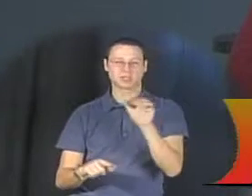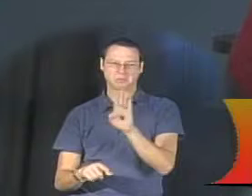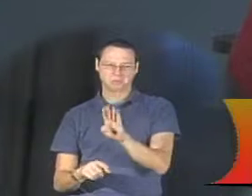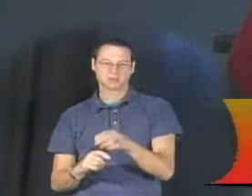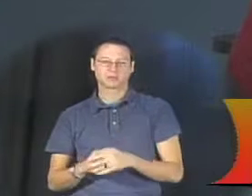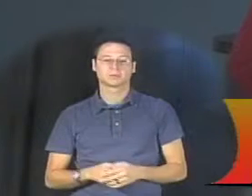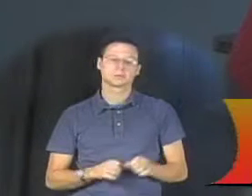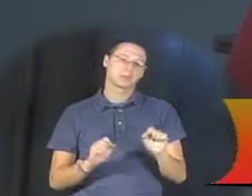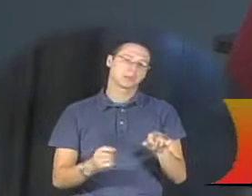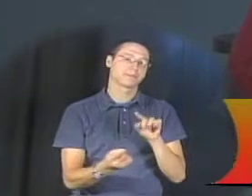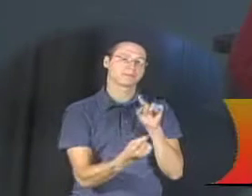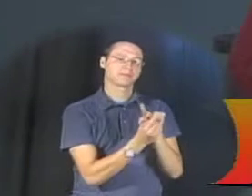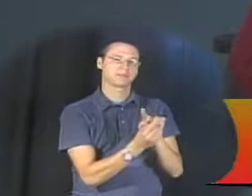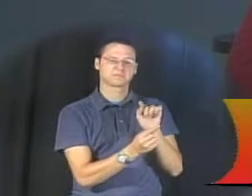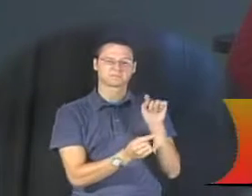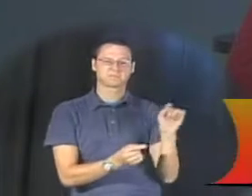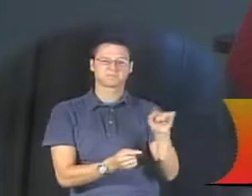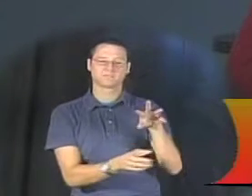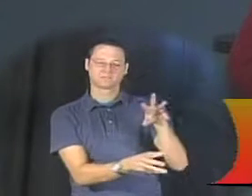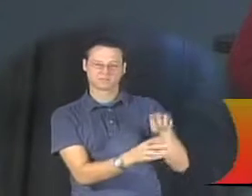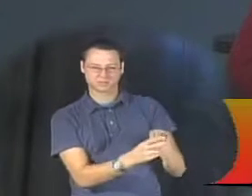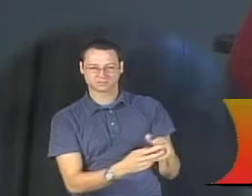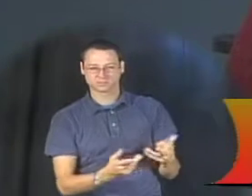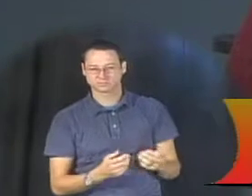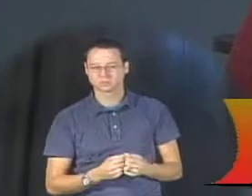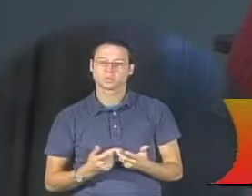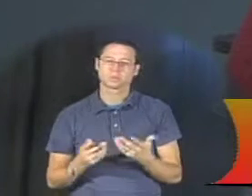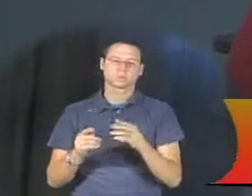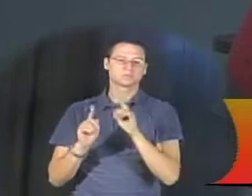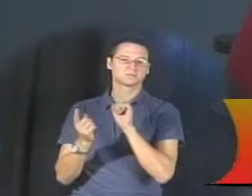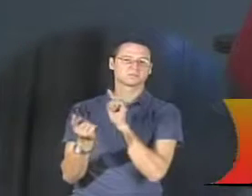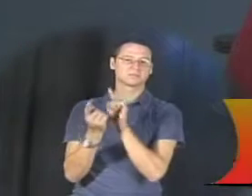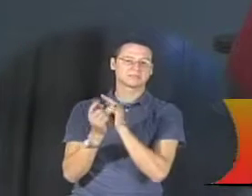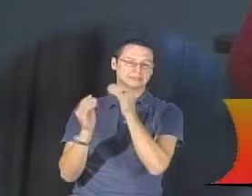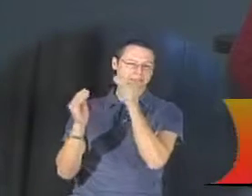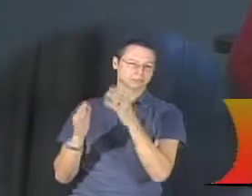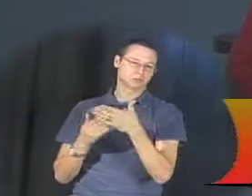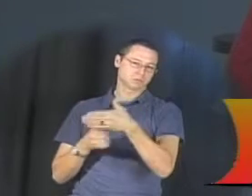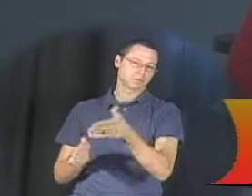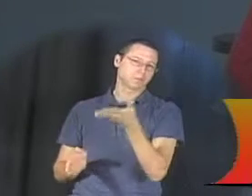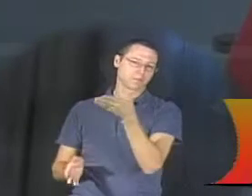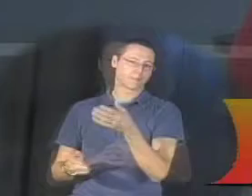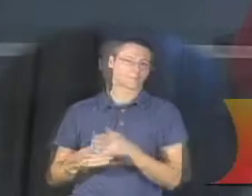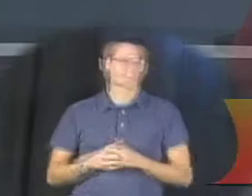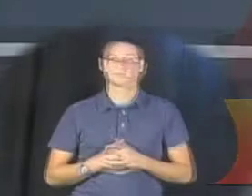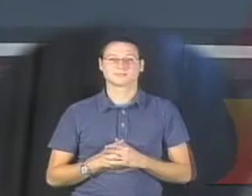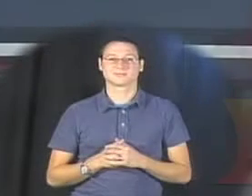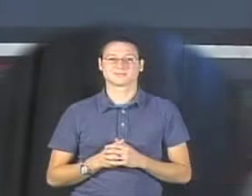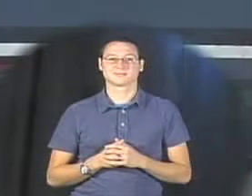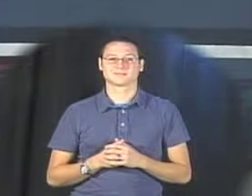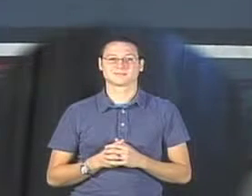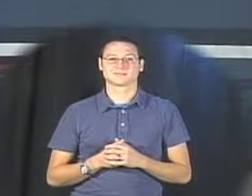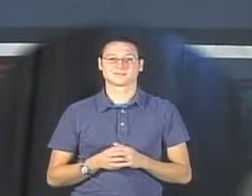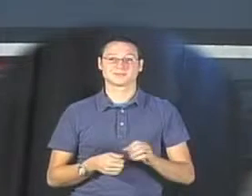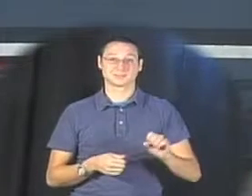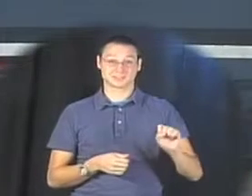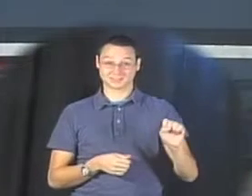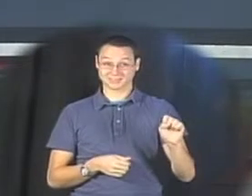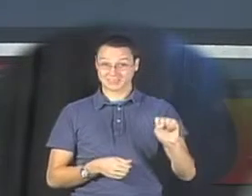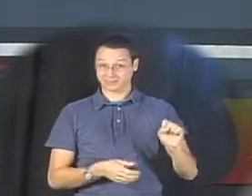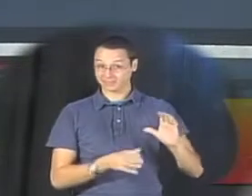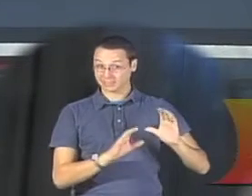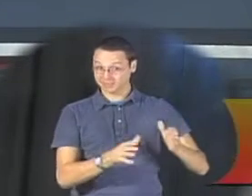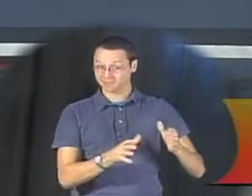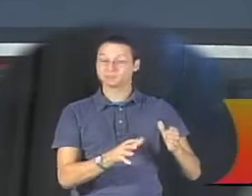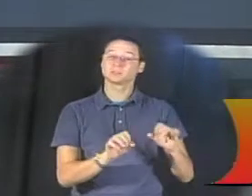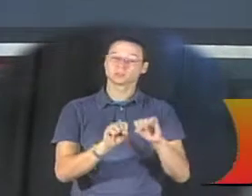any BARC member during the day or from Miss Dowdell and Miss Shields. The Serendipity Club and